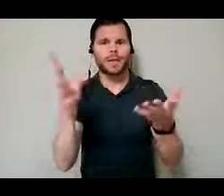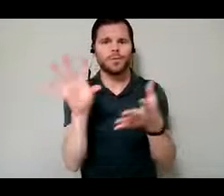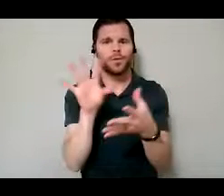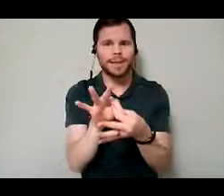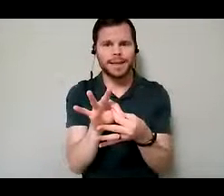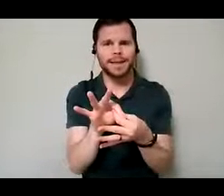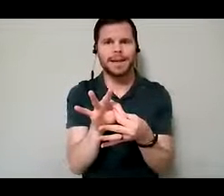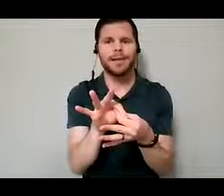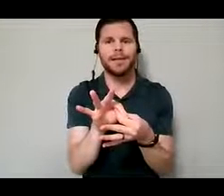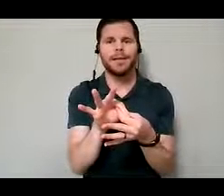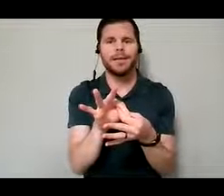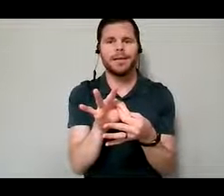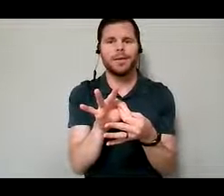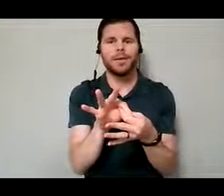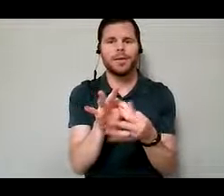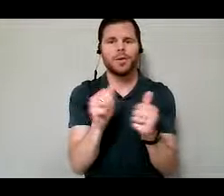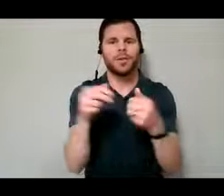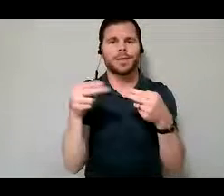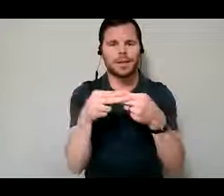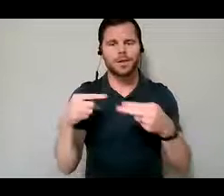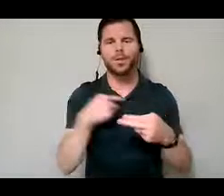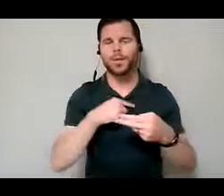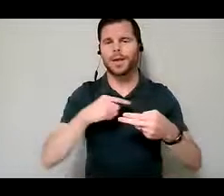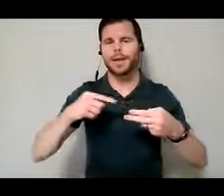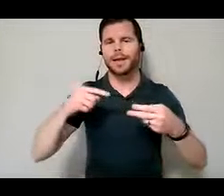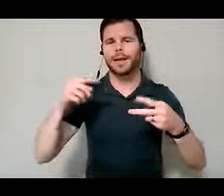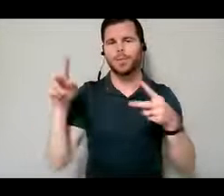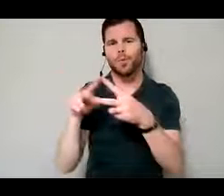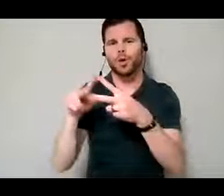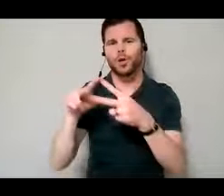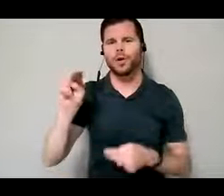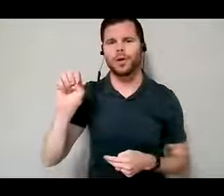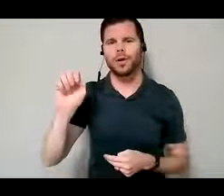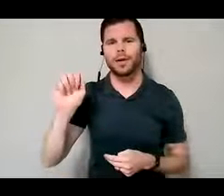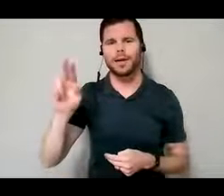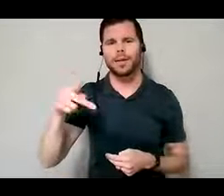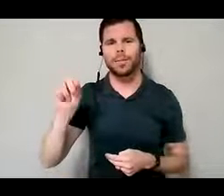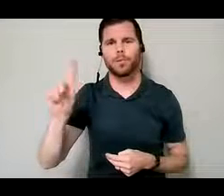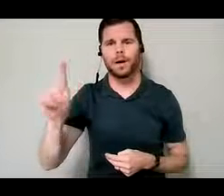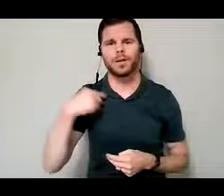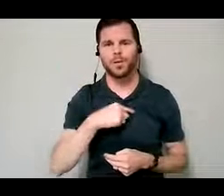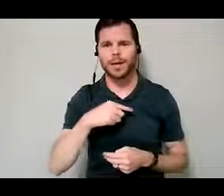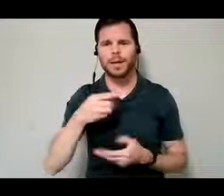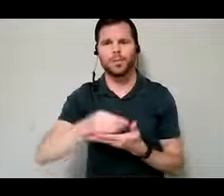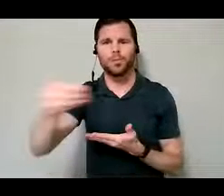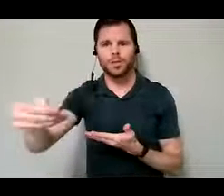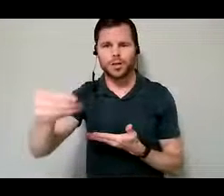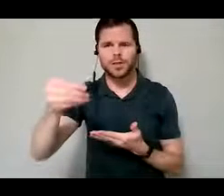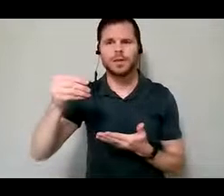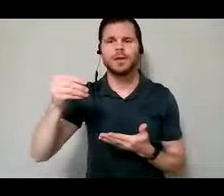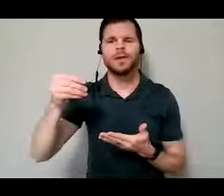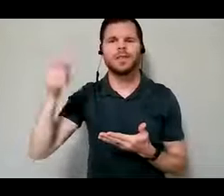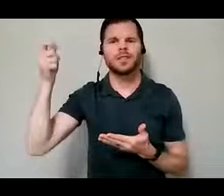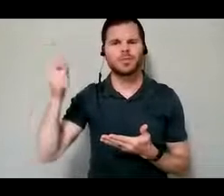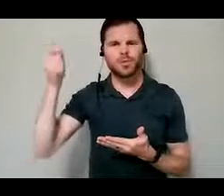here. We did partner with Nearpod, and we did purchase a subscription for our instructors. But there is a